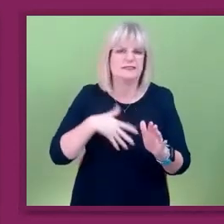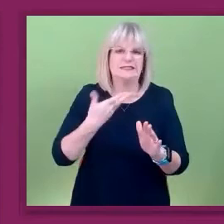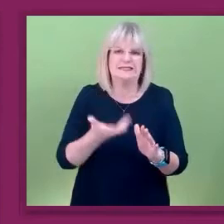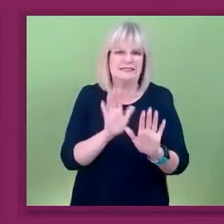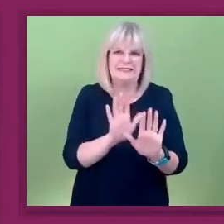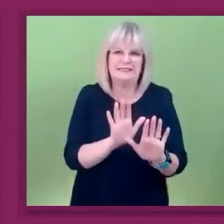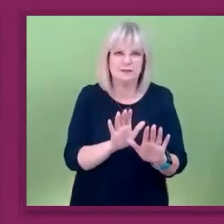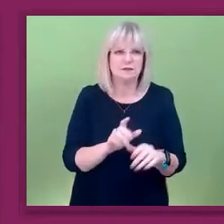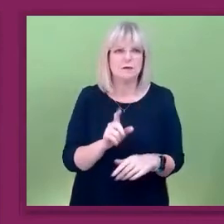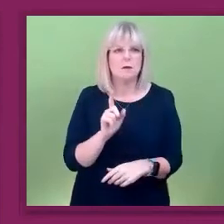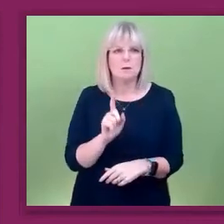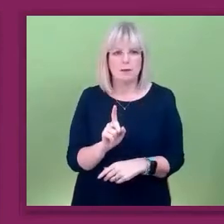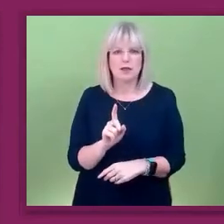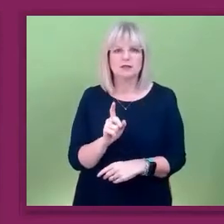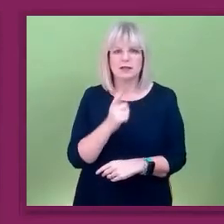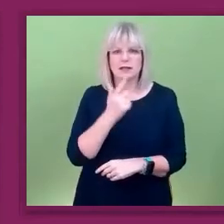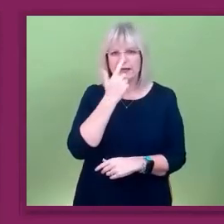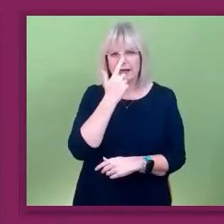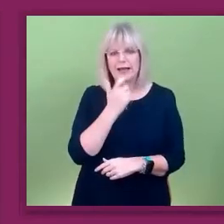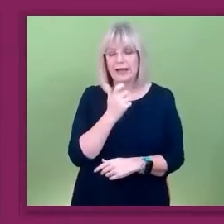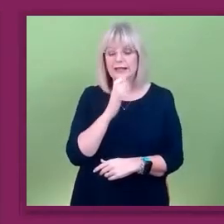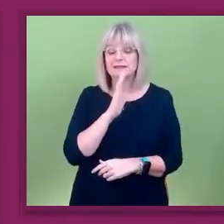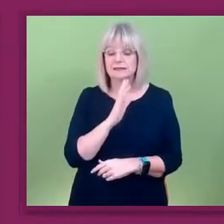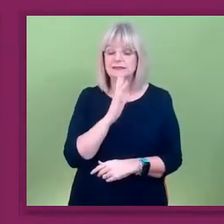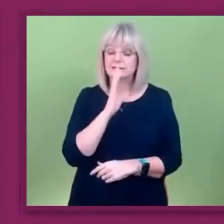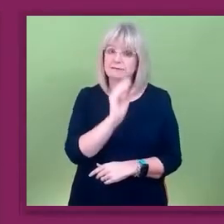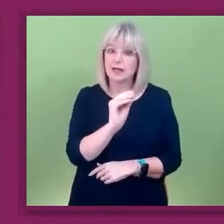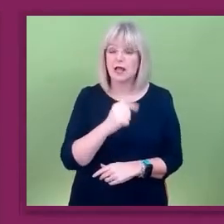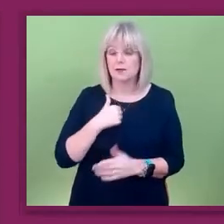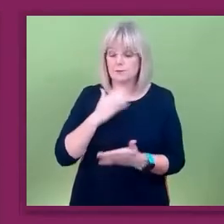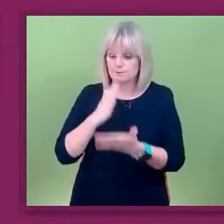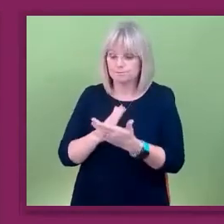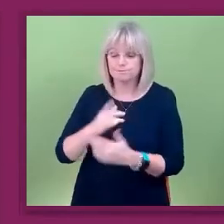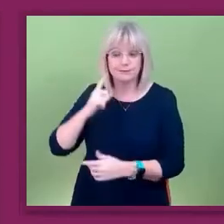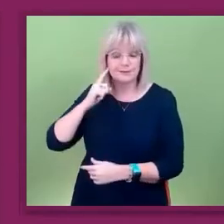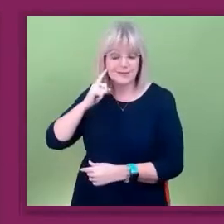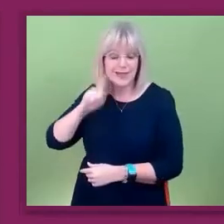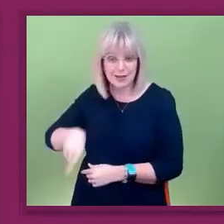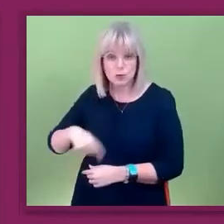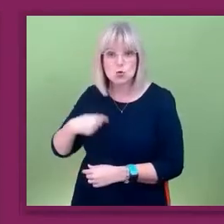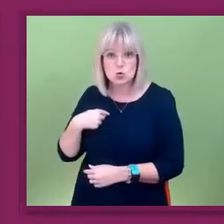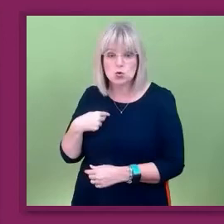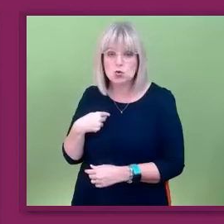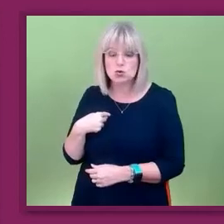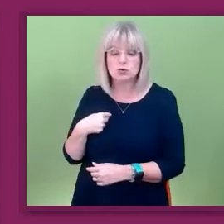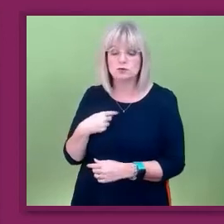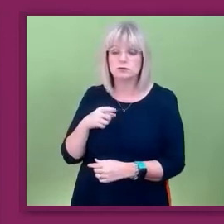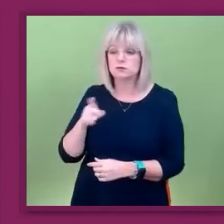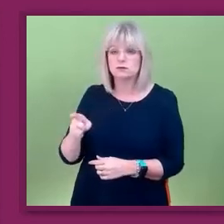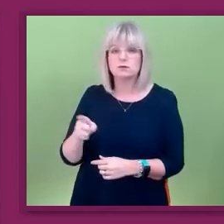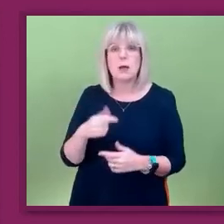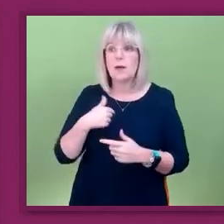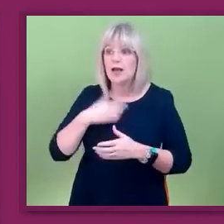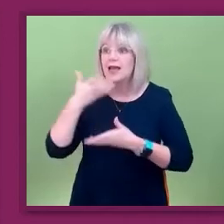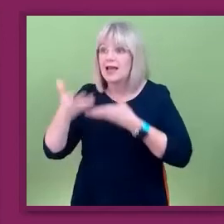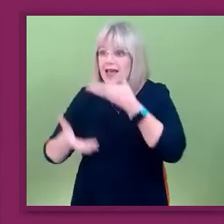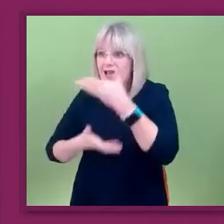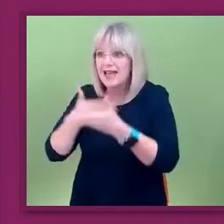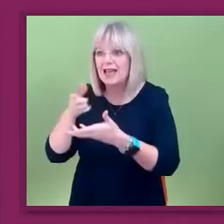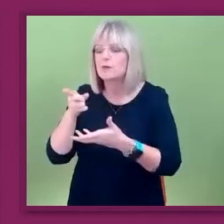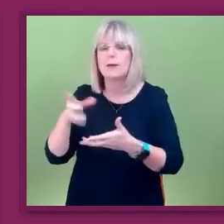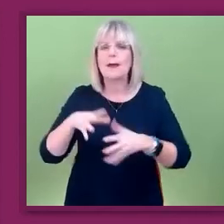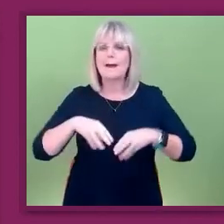is that I was definitely ignored. I was definitely dismissed. My words were definitely not taken seriously. And that left me